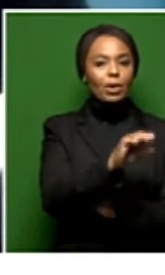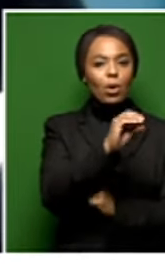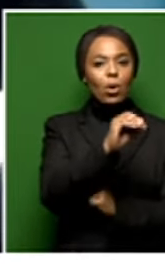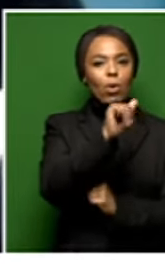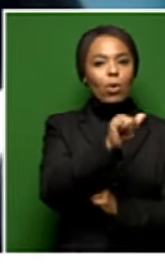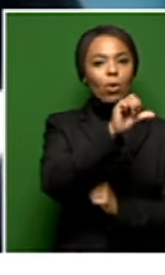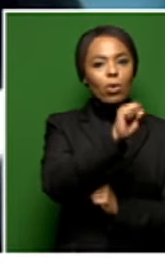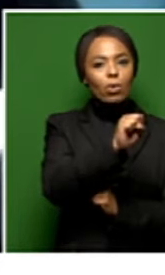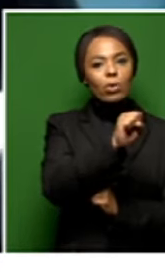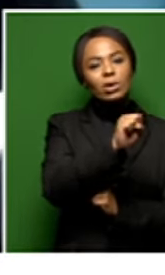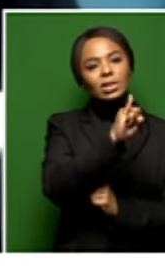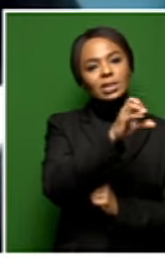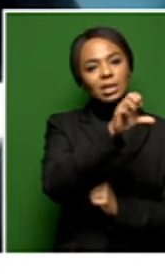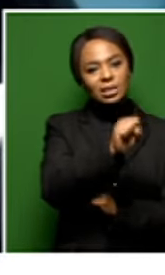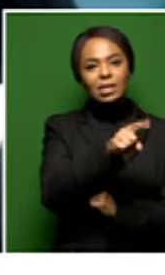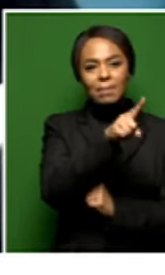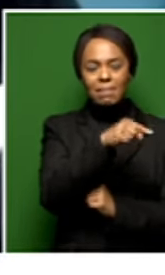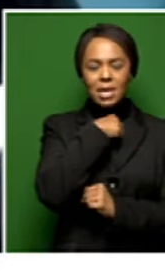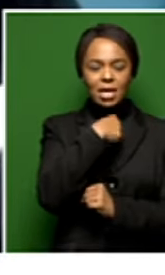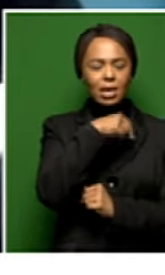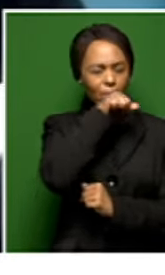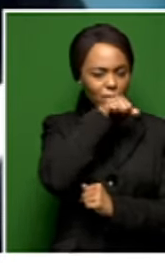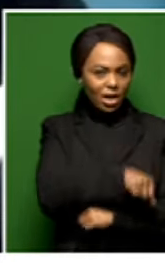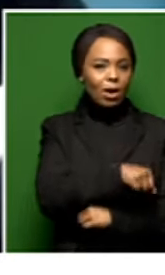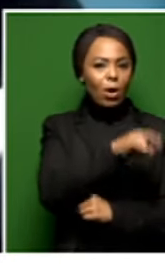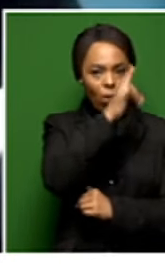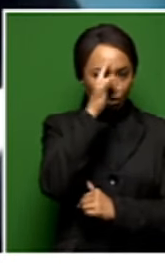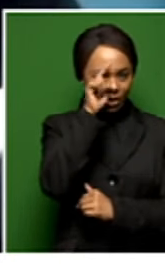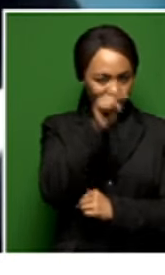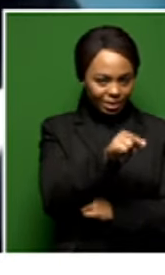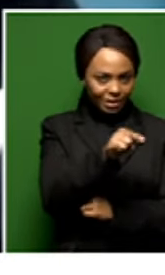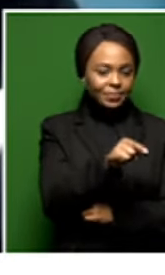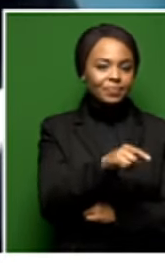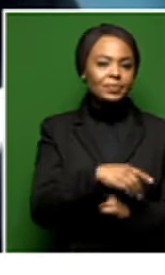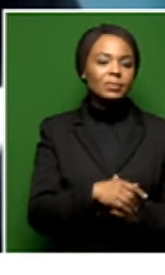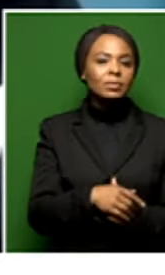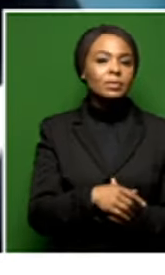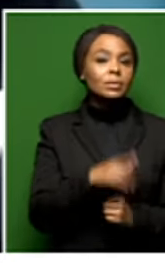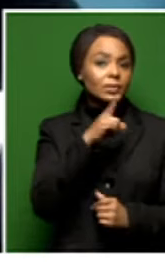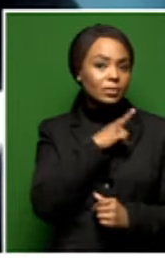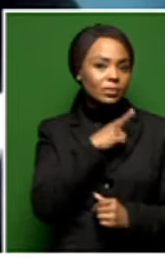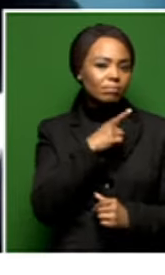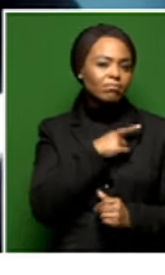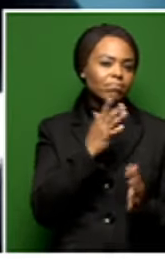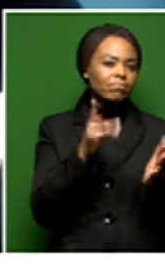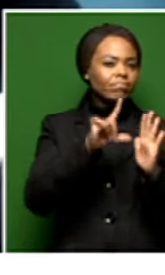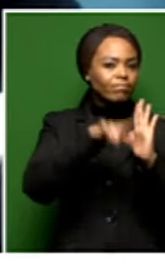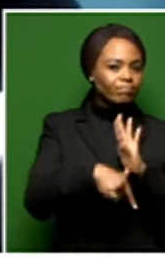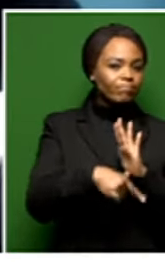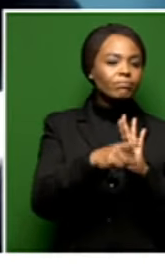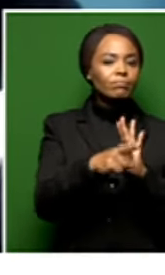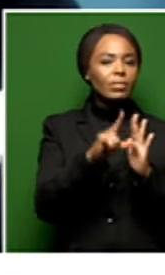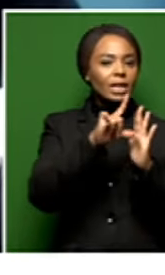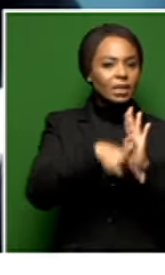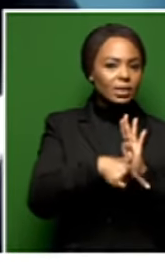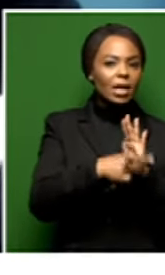my favorite buildings in the city, based on the fact that it is designed by one of